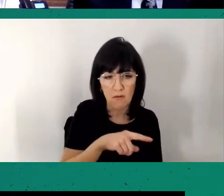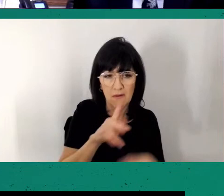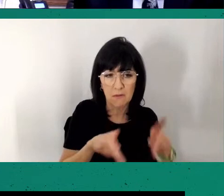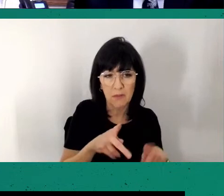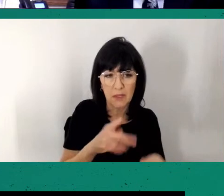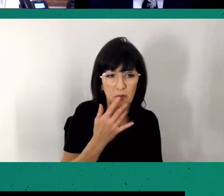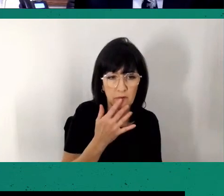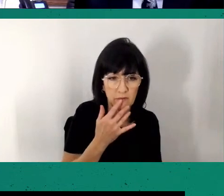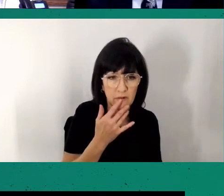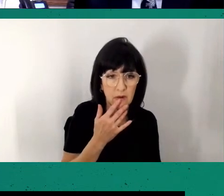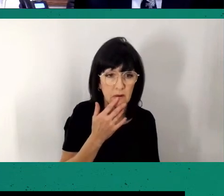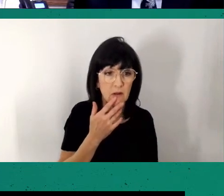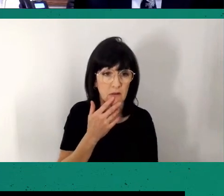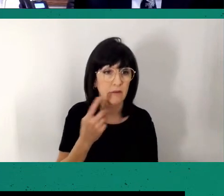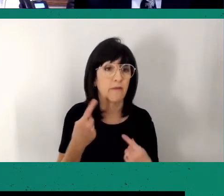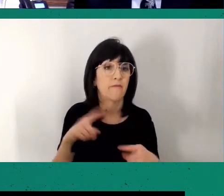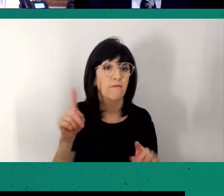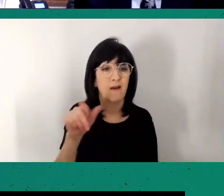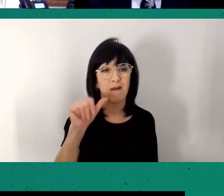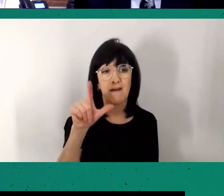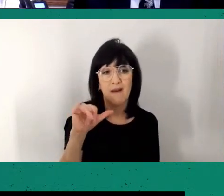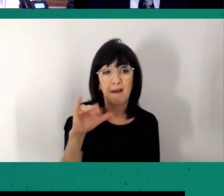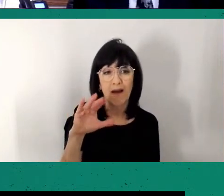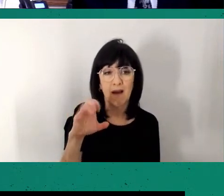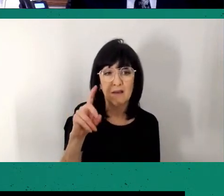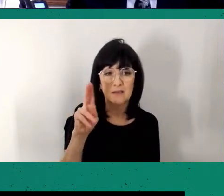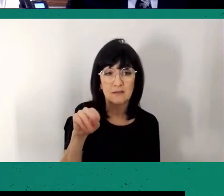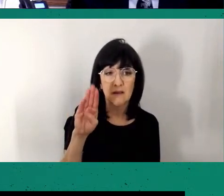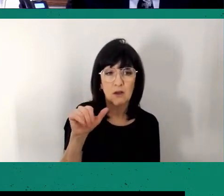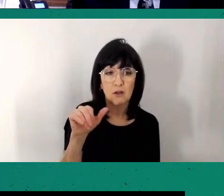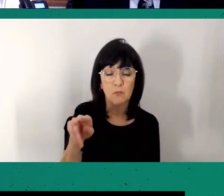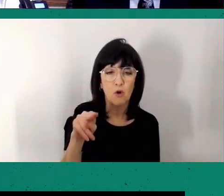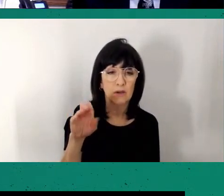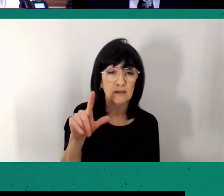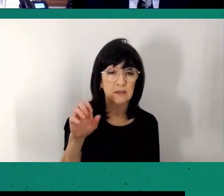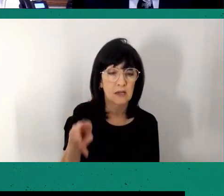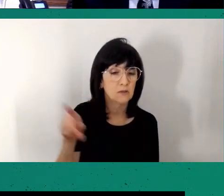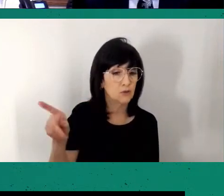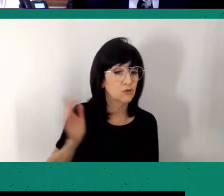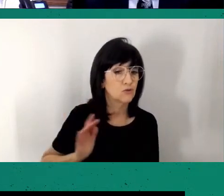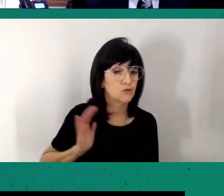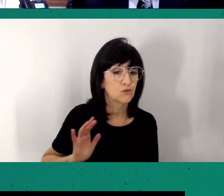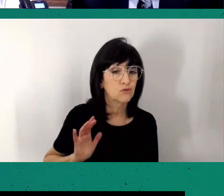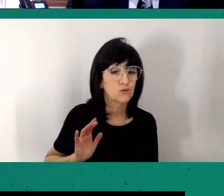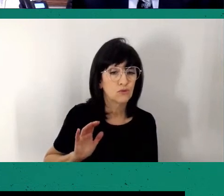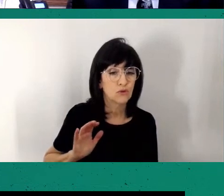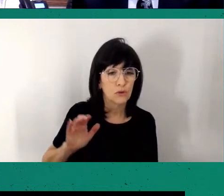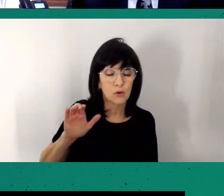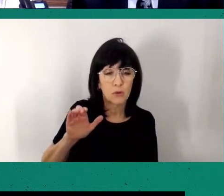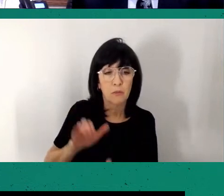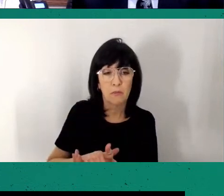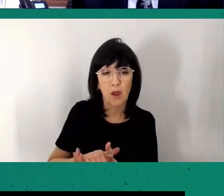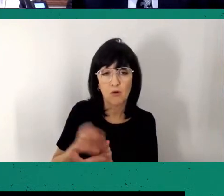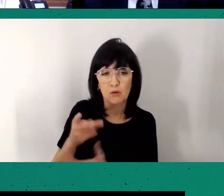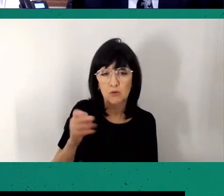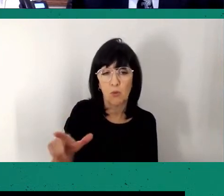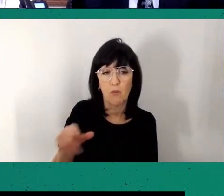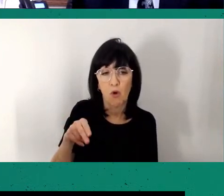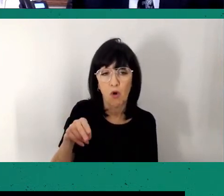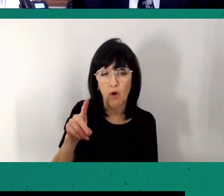that activists like Alice Dunbar Nelson, who was previously married to Paul Laurence Dunbar, lobbied